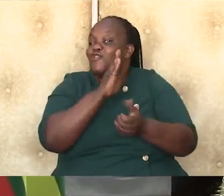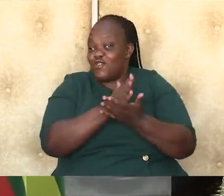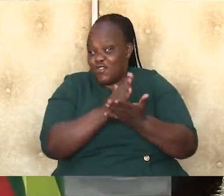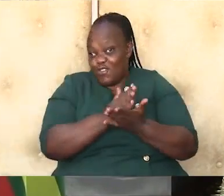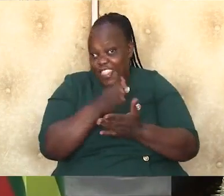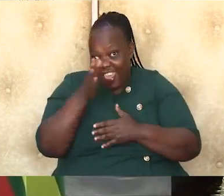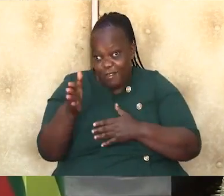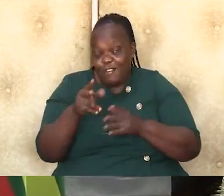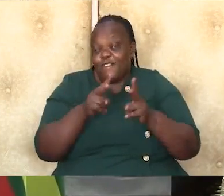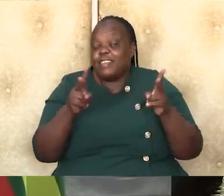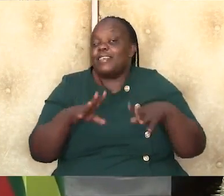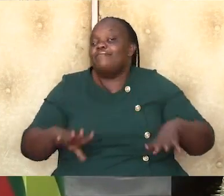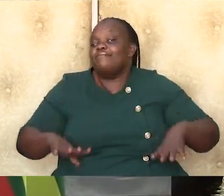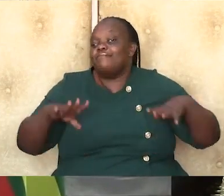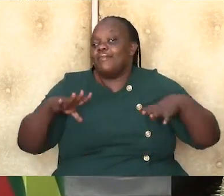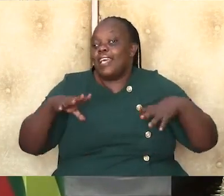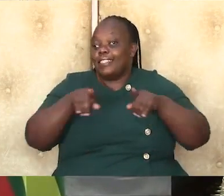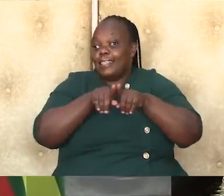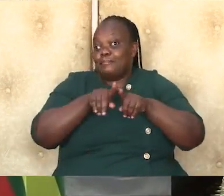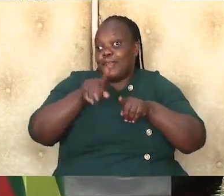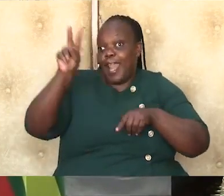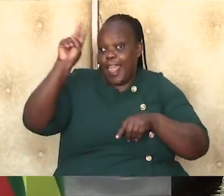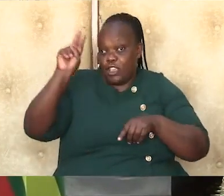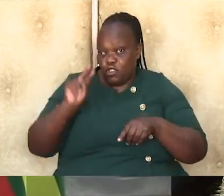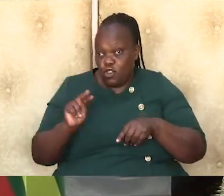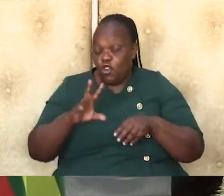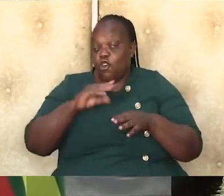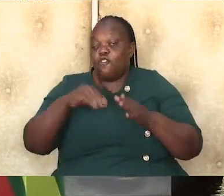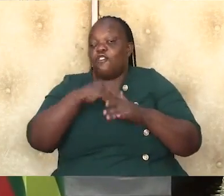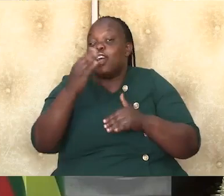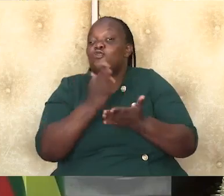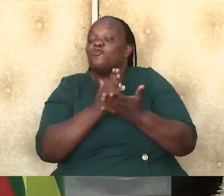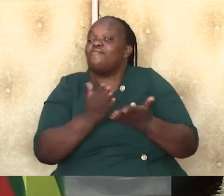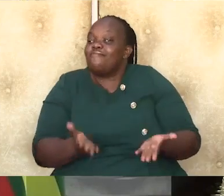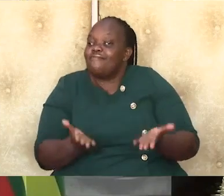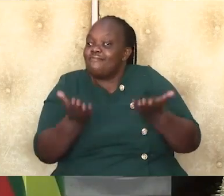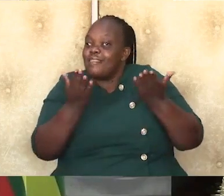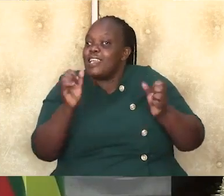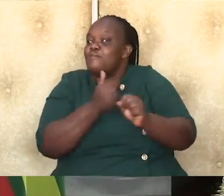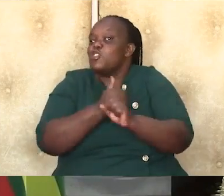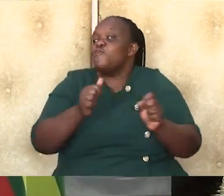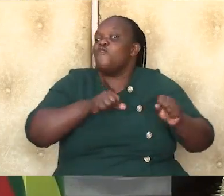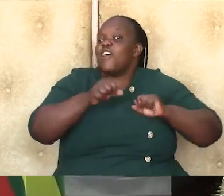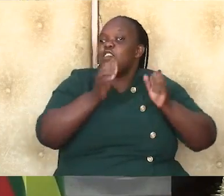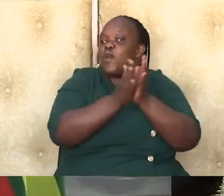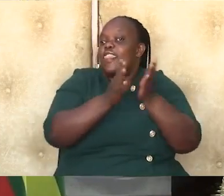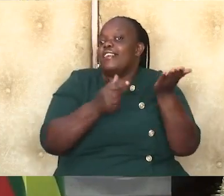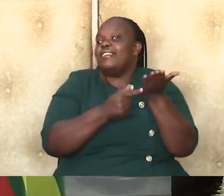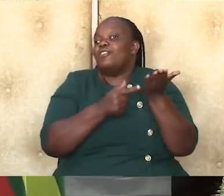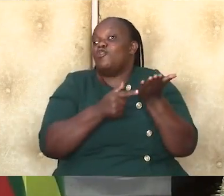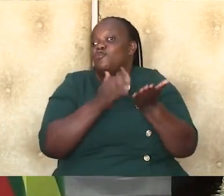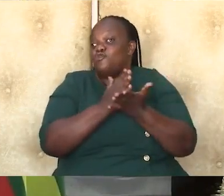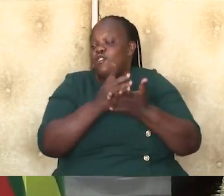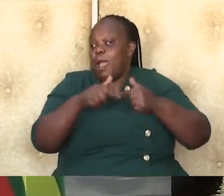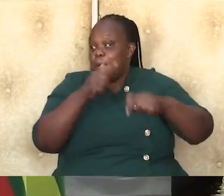so therefore we are very, very proud as a nation going forward. And we keep on improving that. We cannot fight with technology. It's about